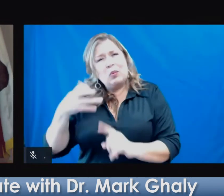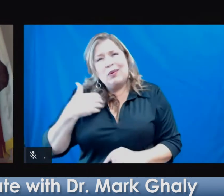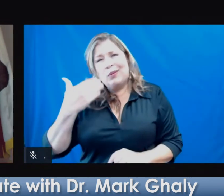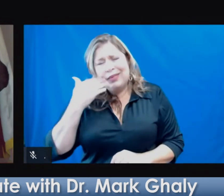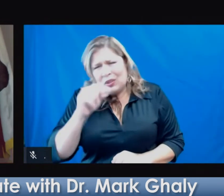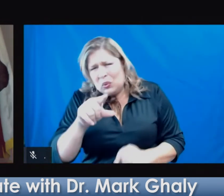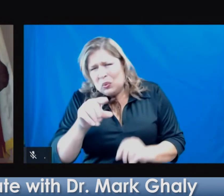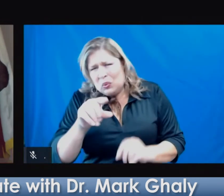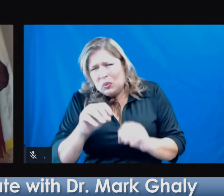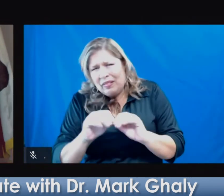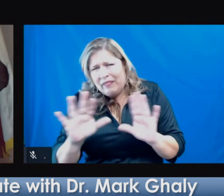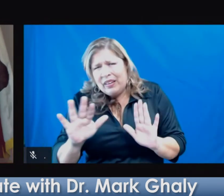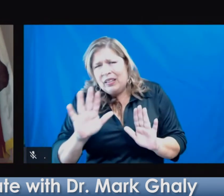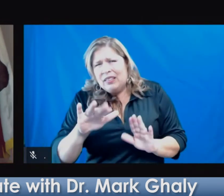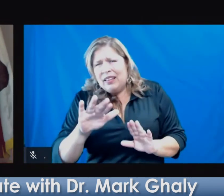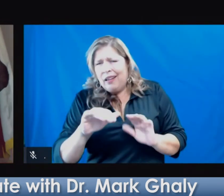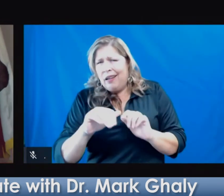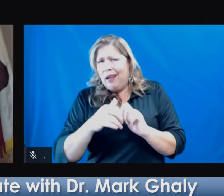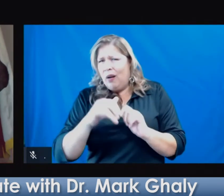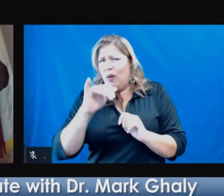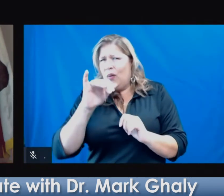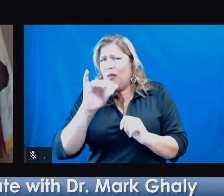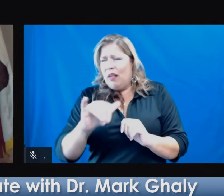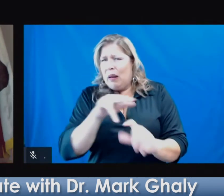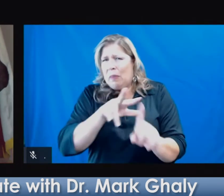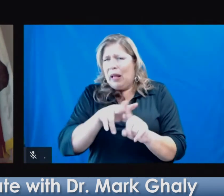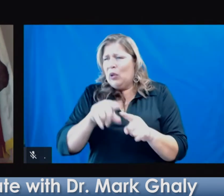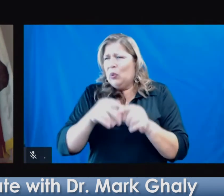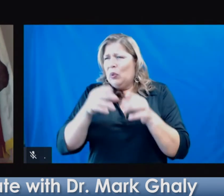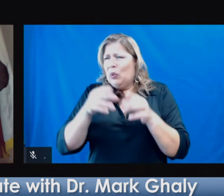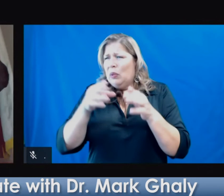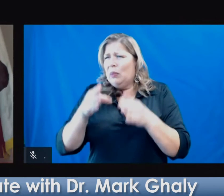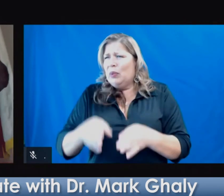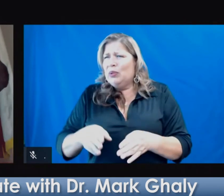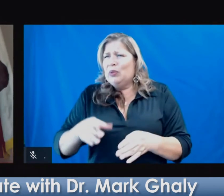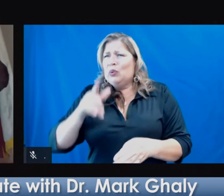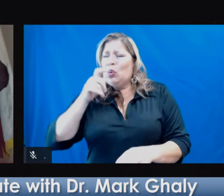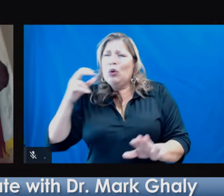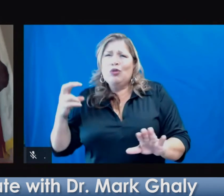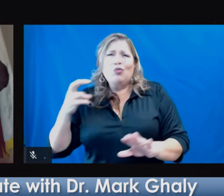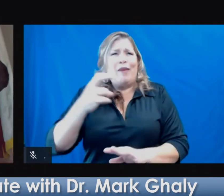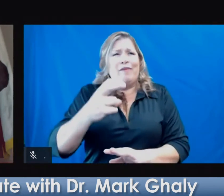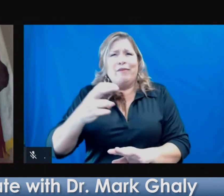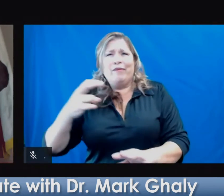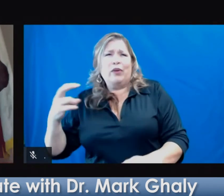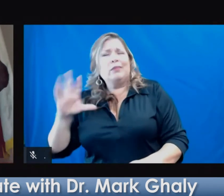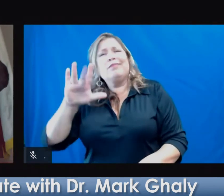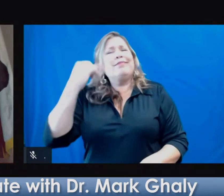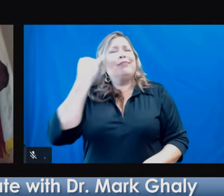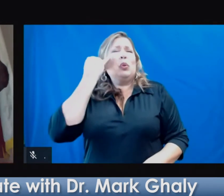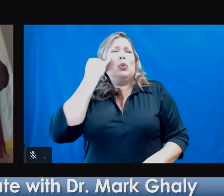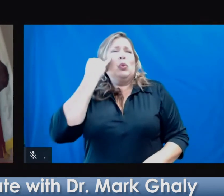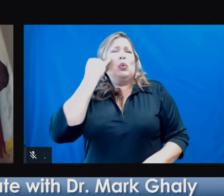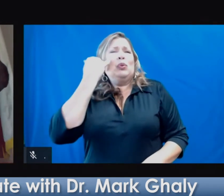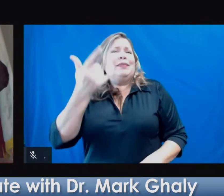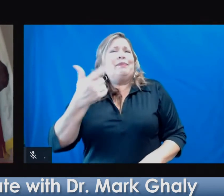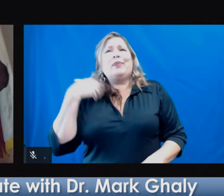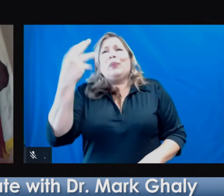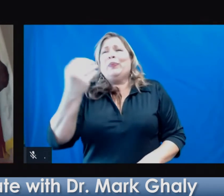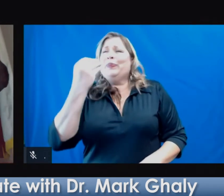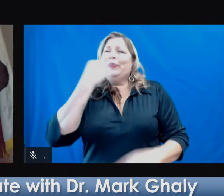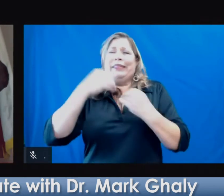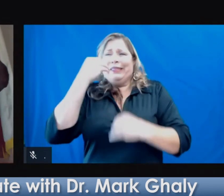to people who are traveling to and from non-essential activities. For example, if you went to dinner, you wrapped up dinner